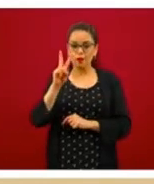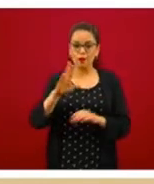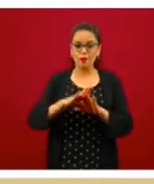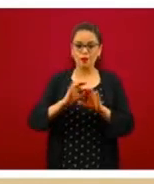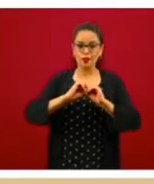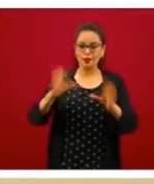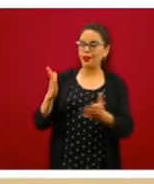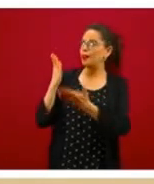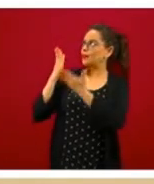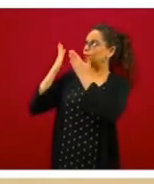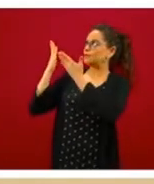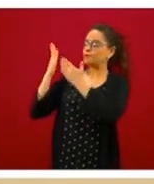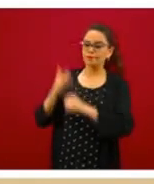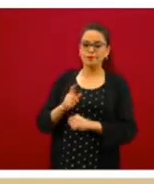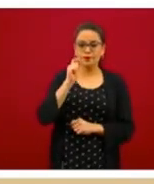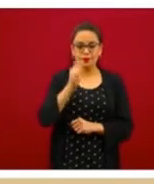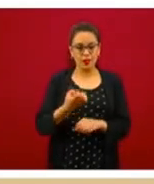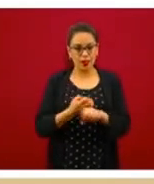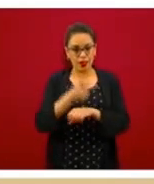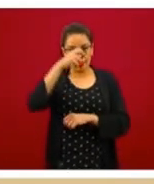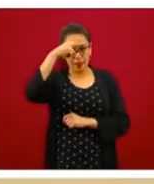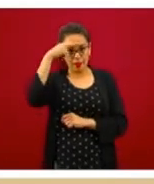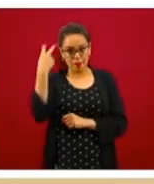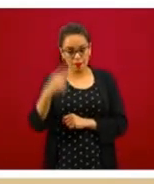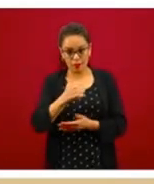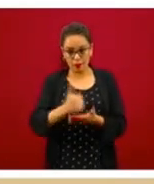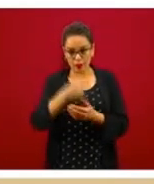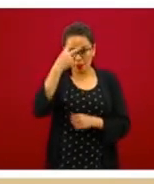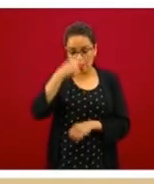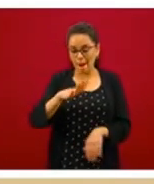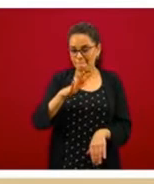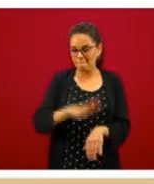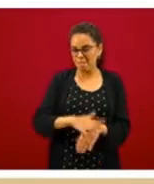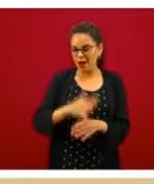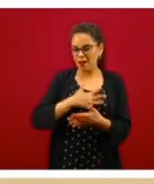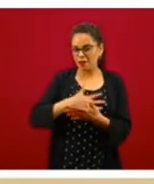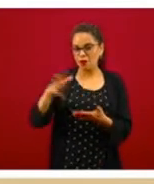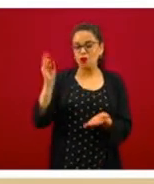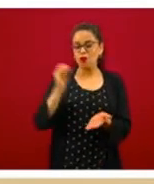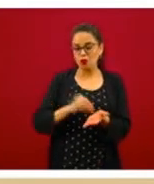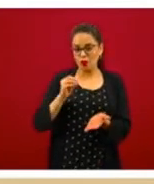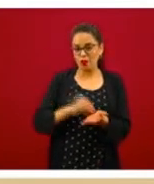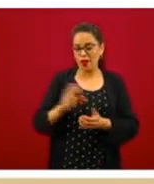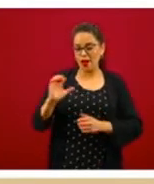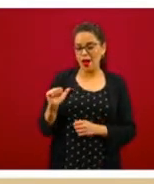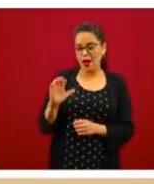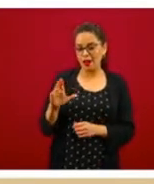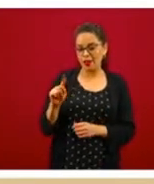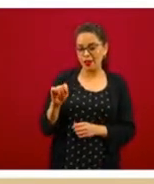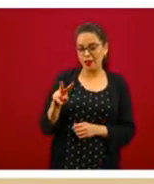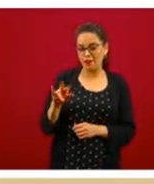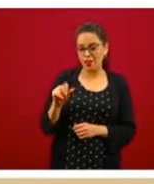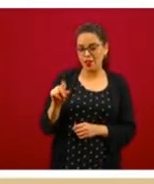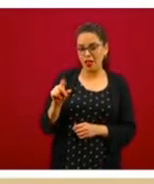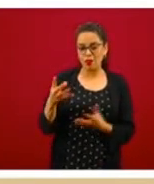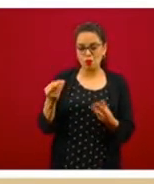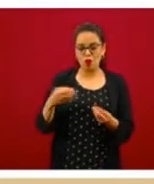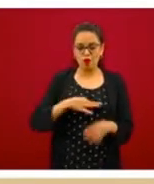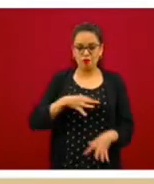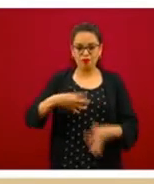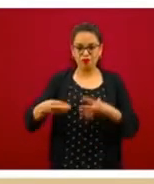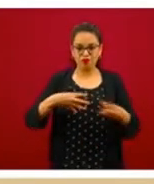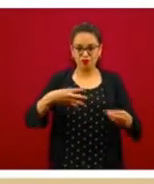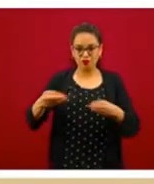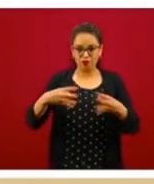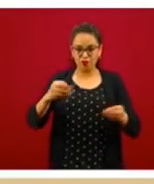state. Here are the most recent cases, the ones that came up in the last 14 days. We can also see some stability. It hasn't changed